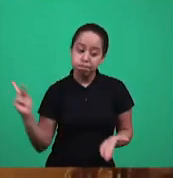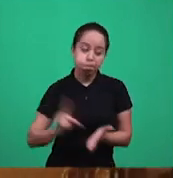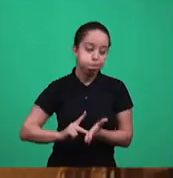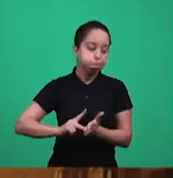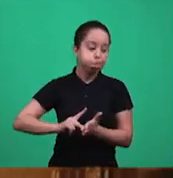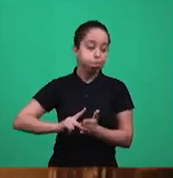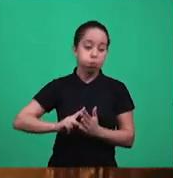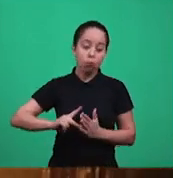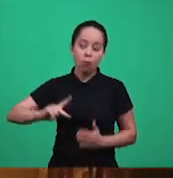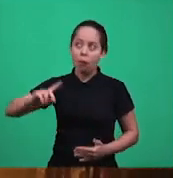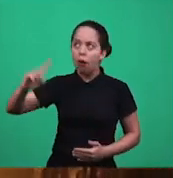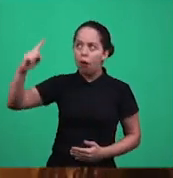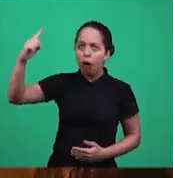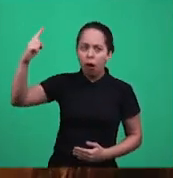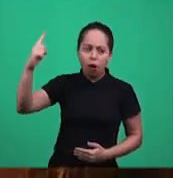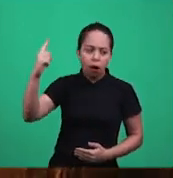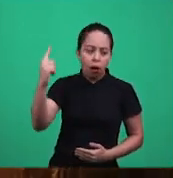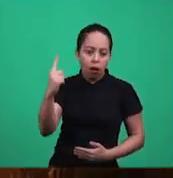Jesus